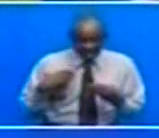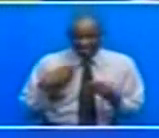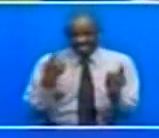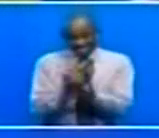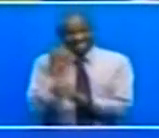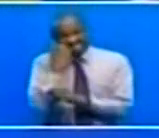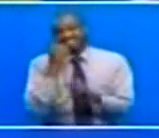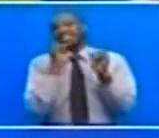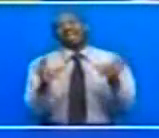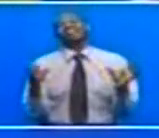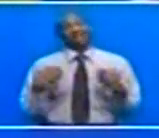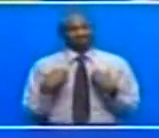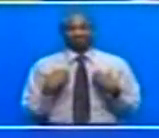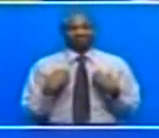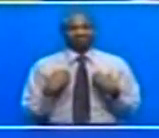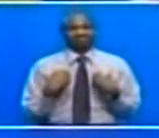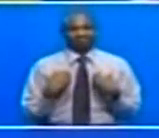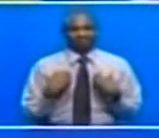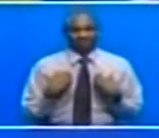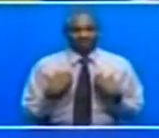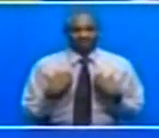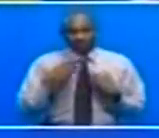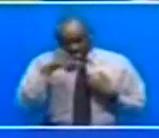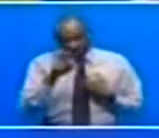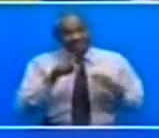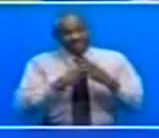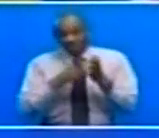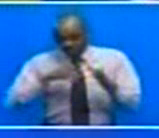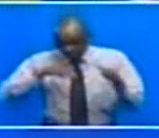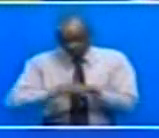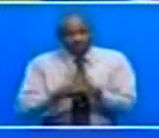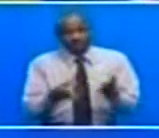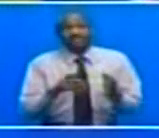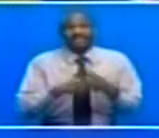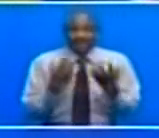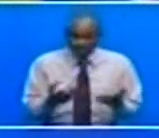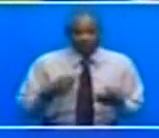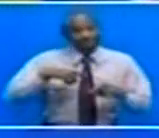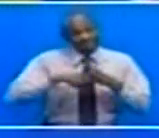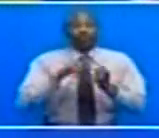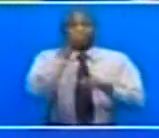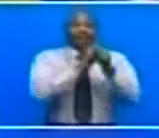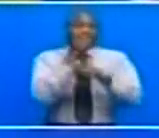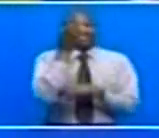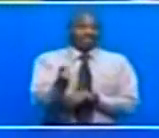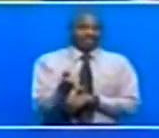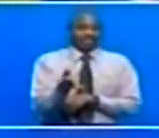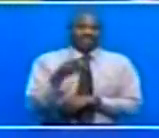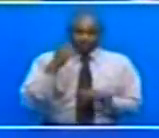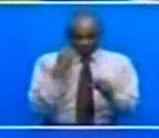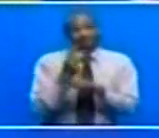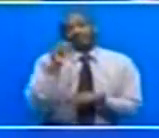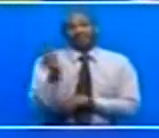or diseases, and production starts, you start harvesting within maybe 12